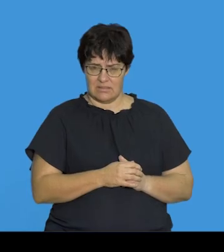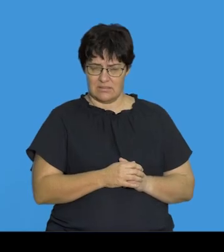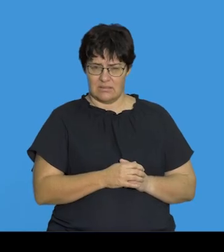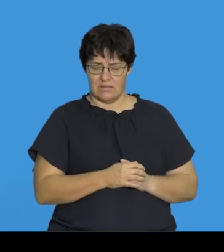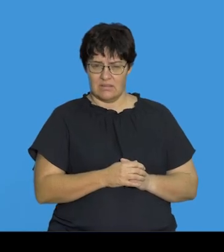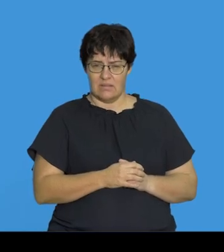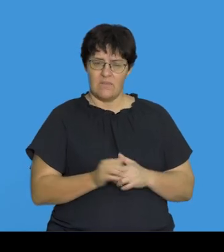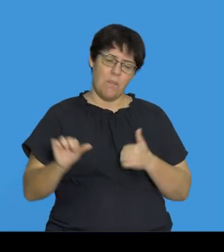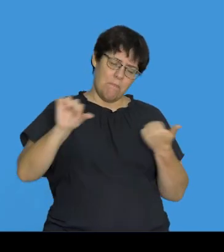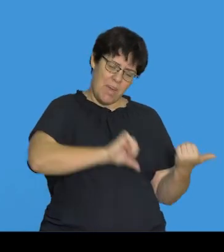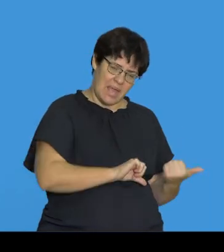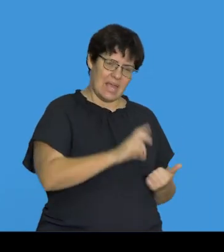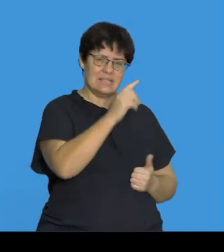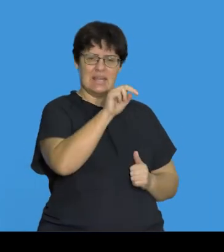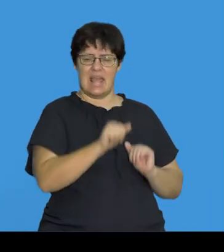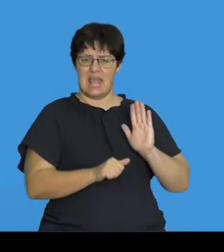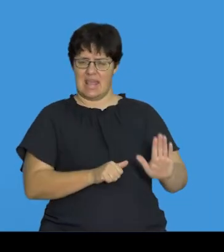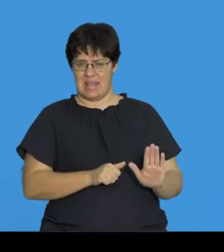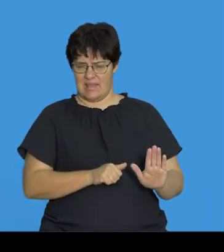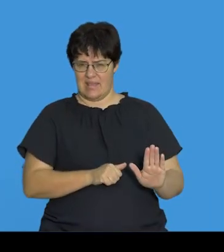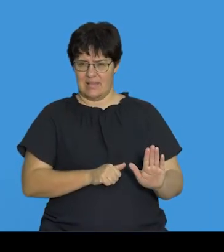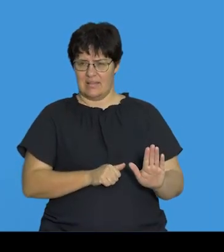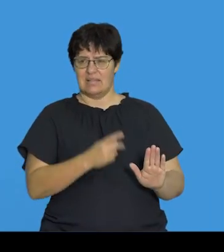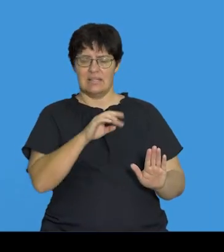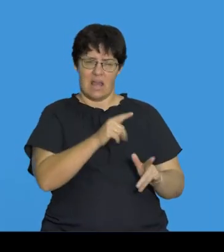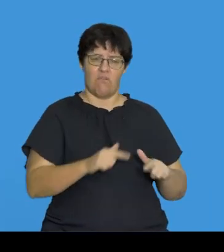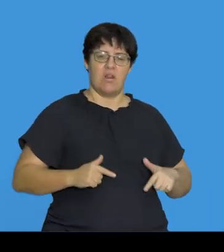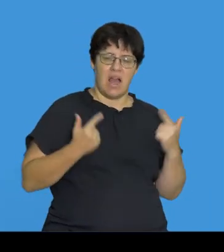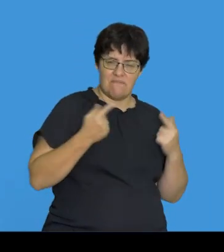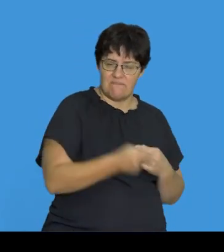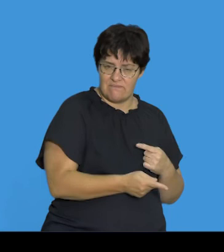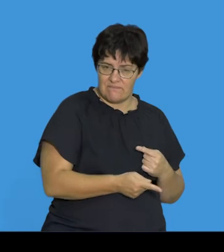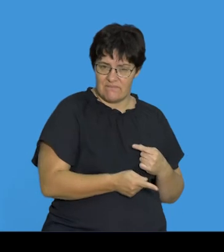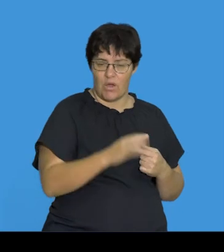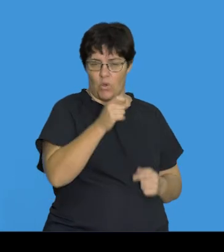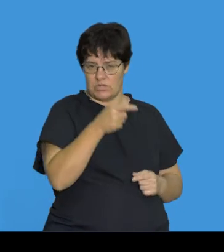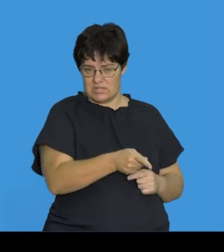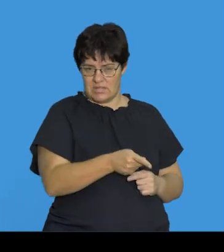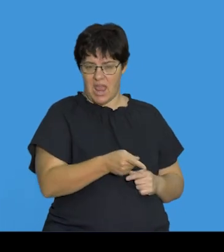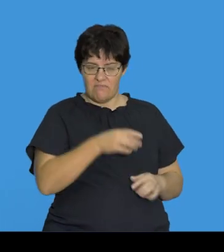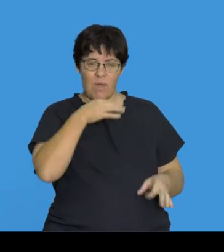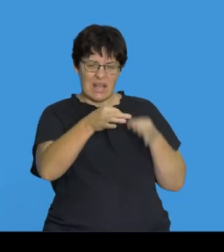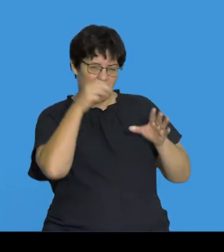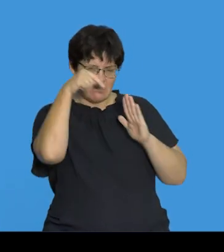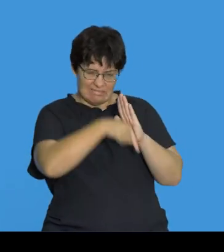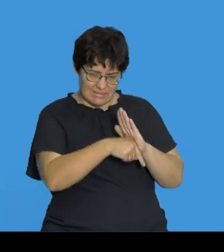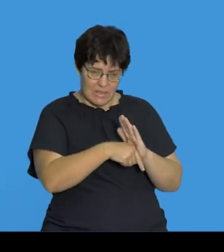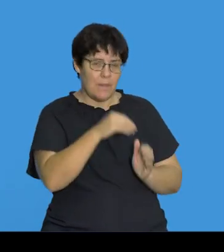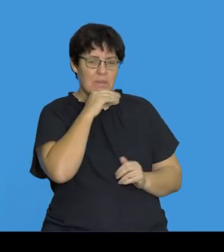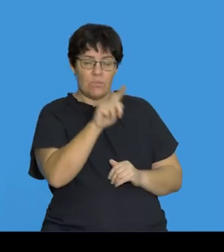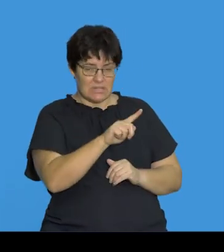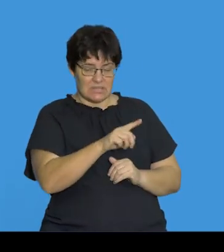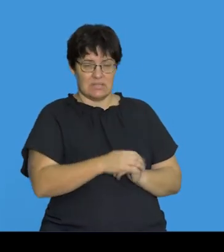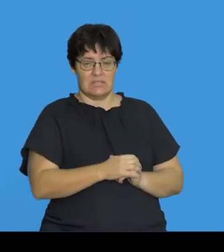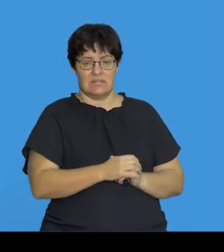guys, if you go back to DNA and what we're currently looking, DNA codes for life, and if we try and unpack that further, what do we mean